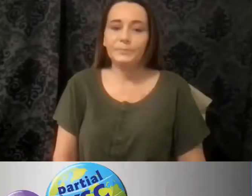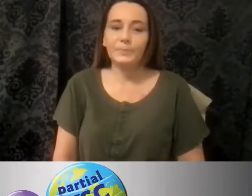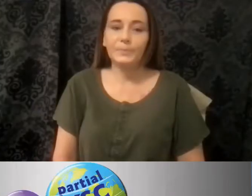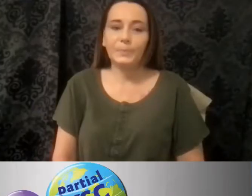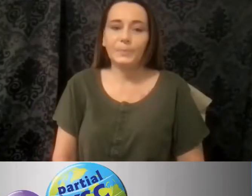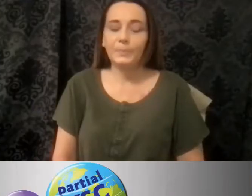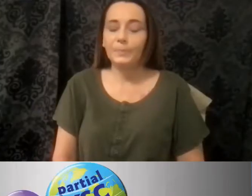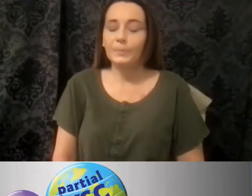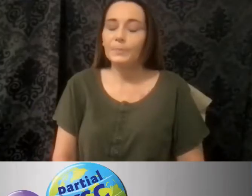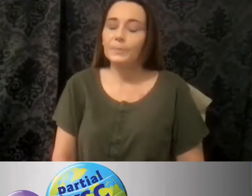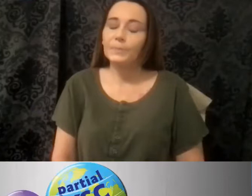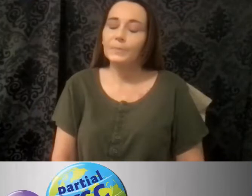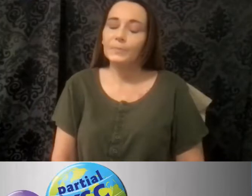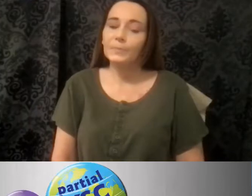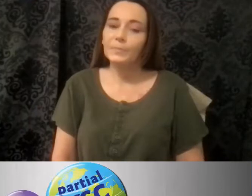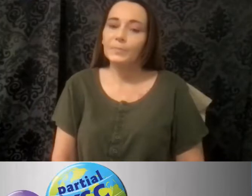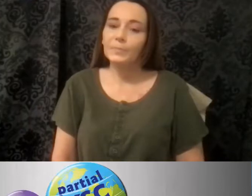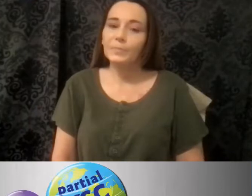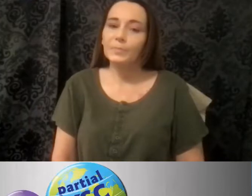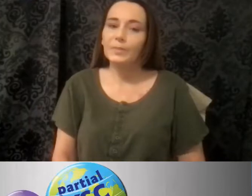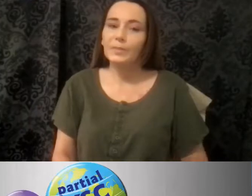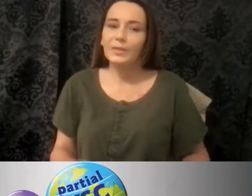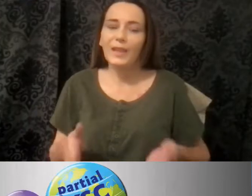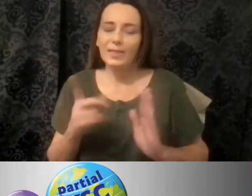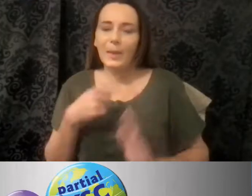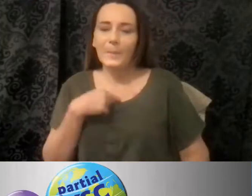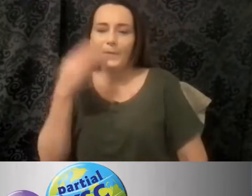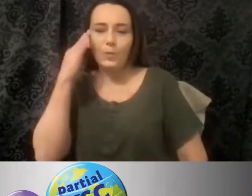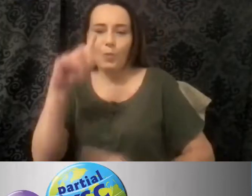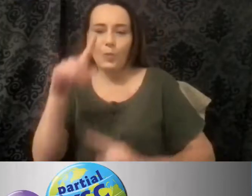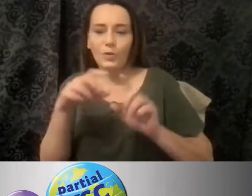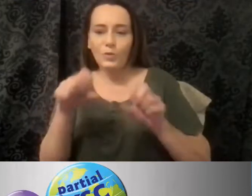Let me know when you can see that.